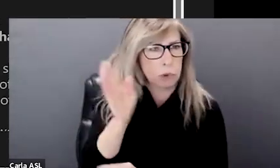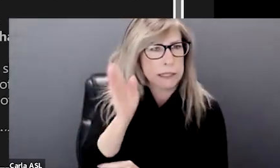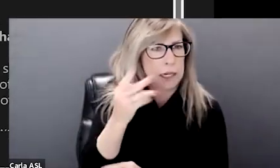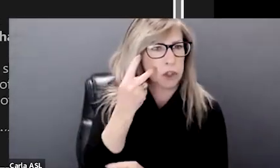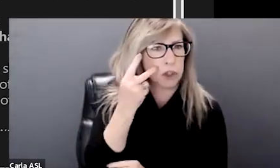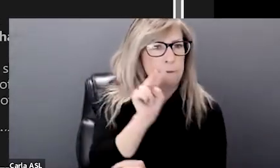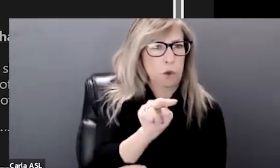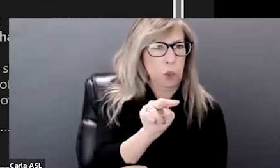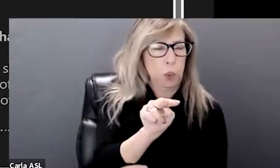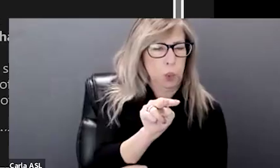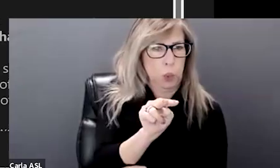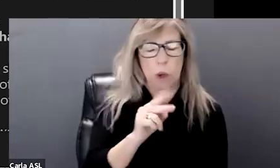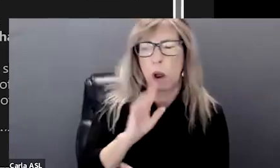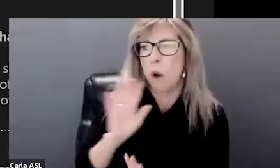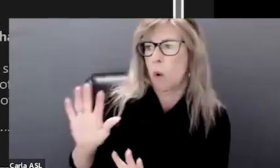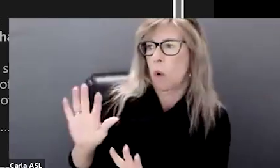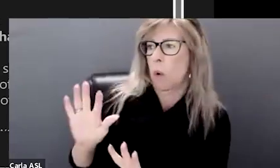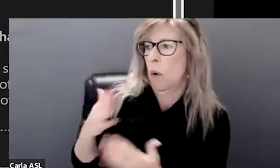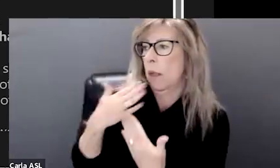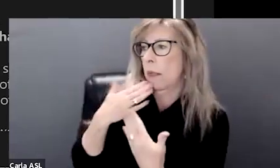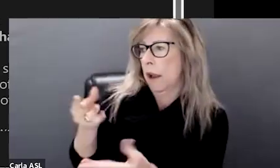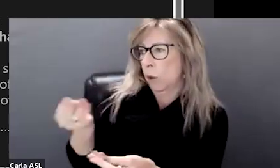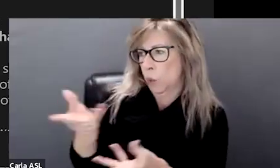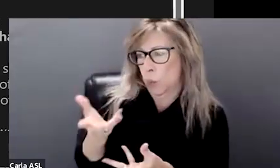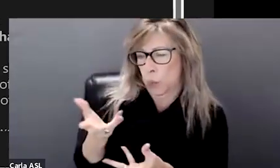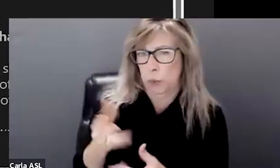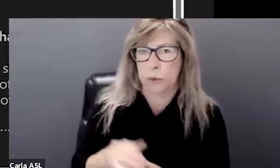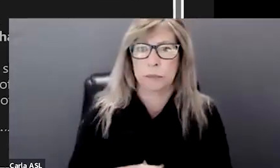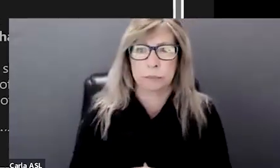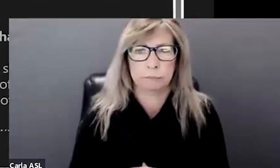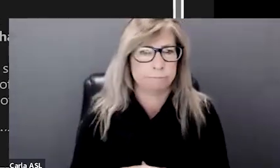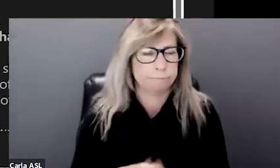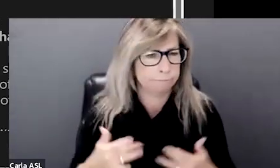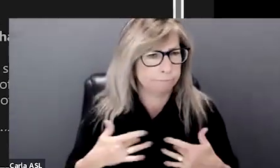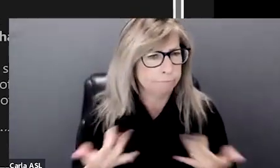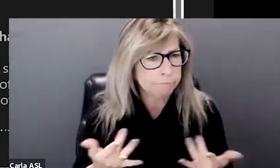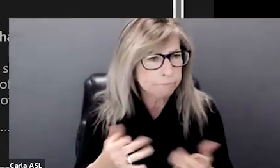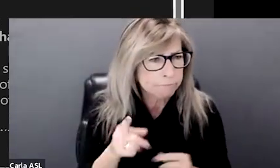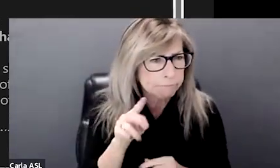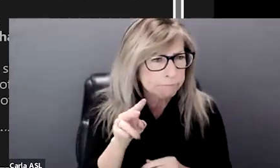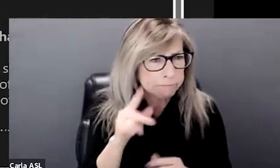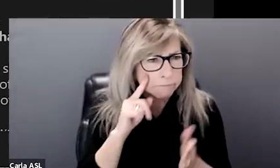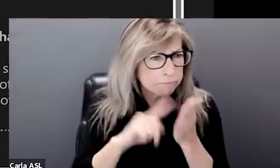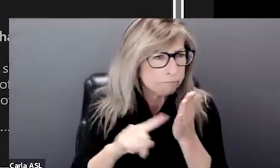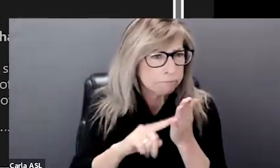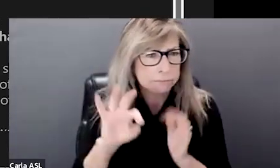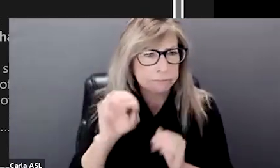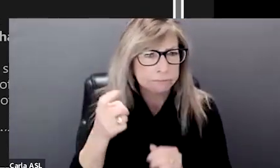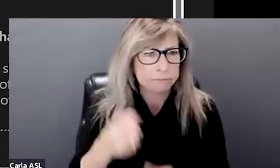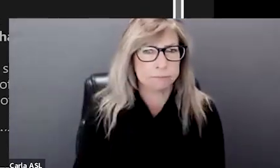my goodness. Thank you. What is happening?